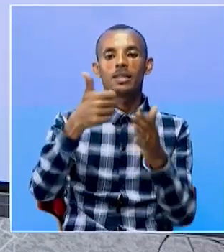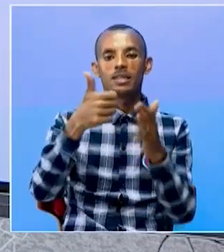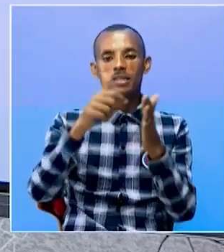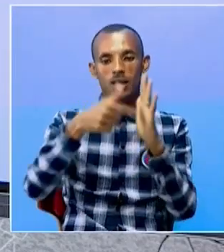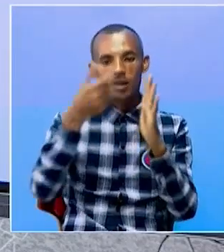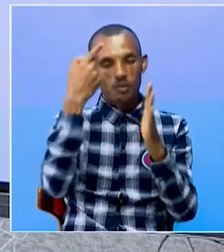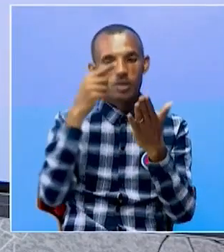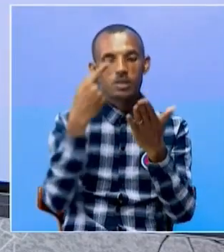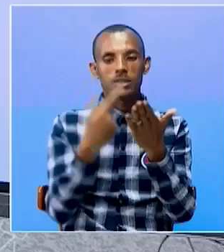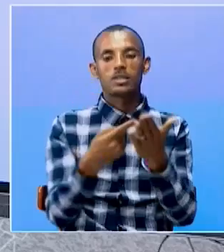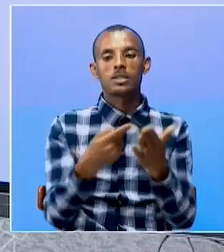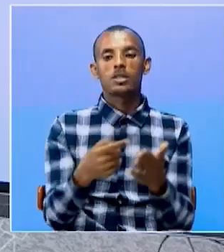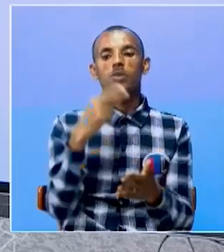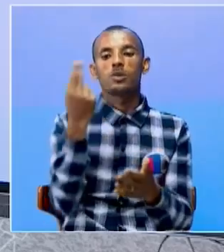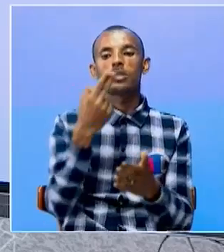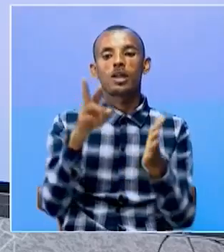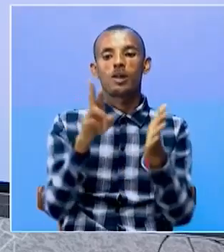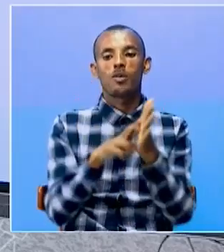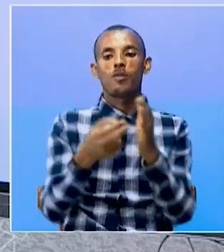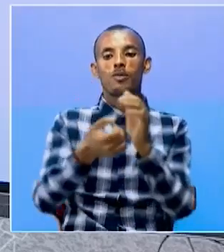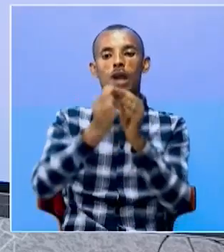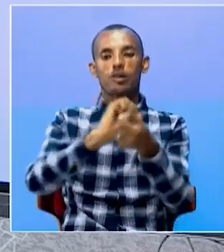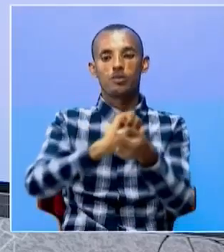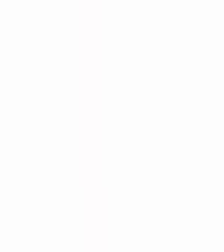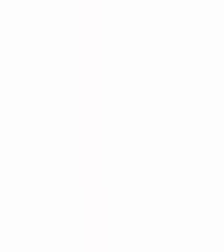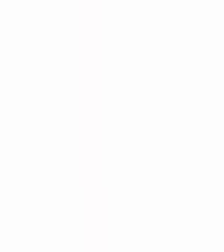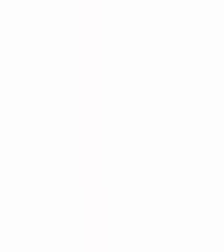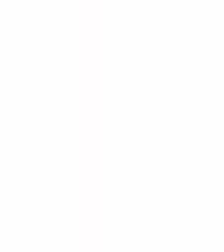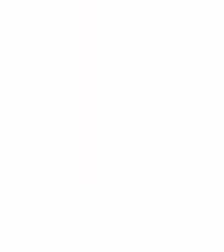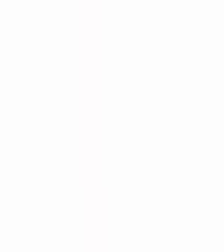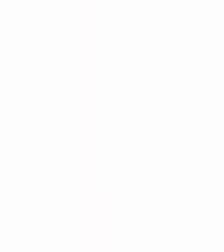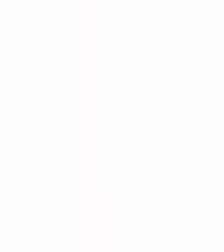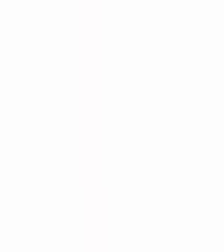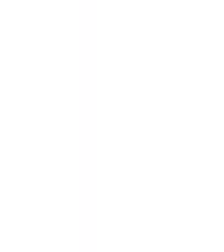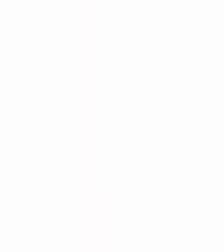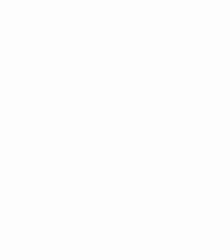question. Using rules of transformation, try to solve it.